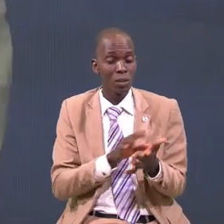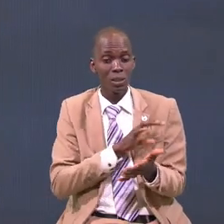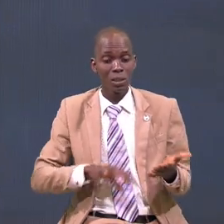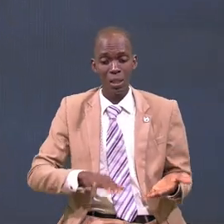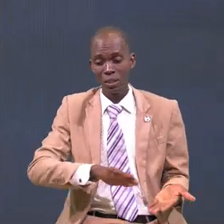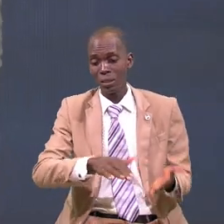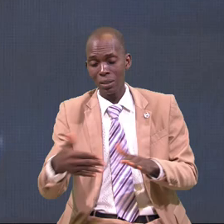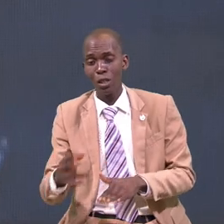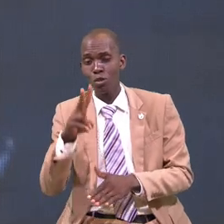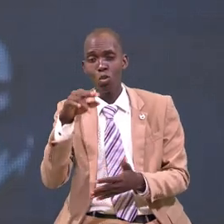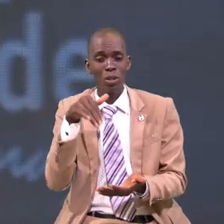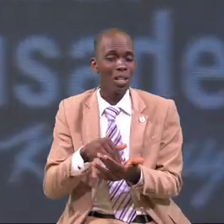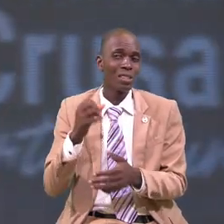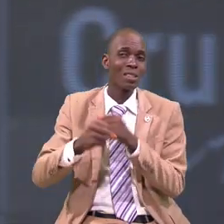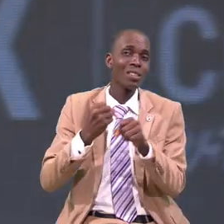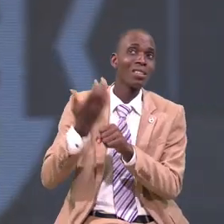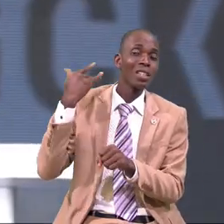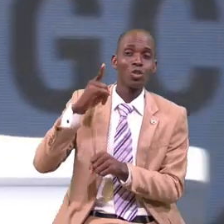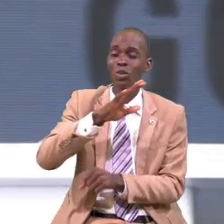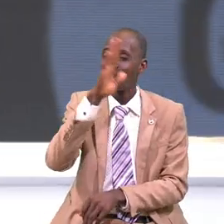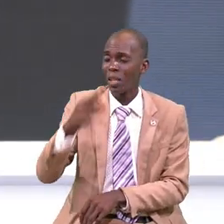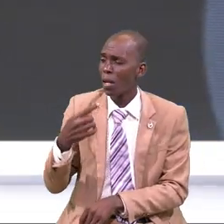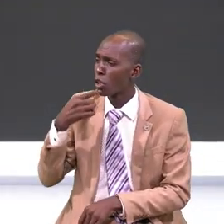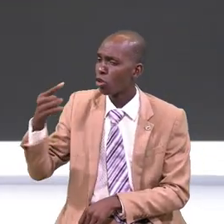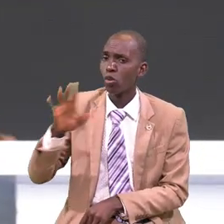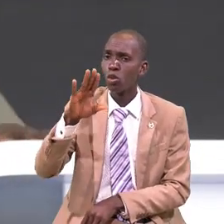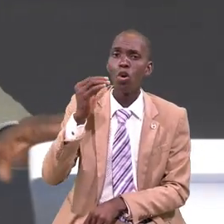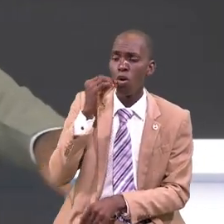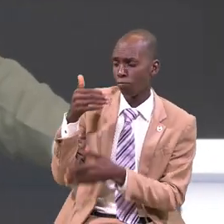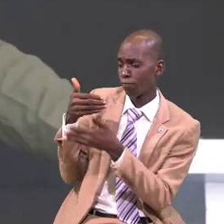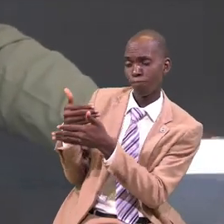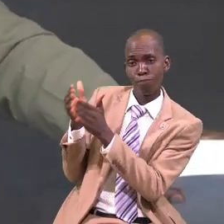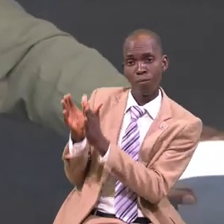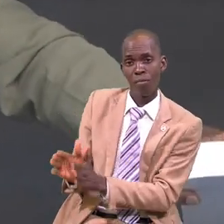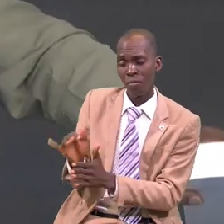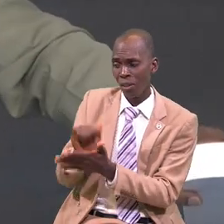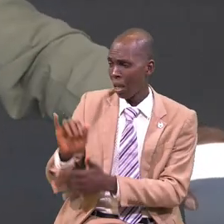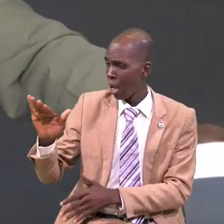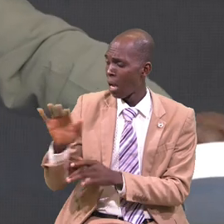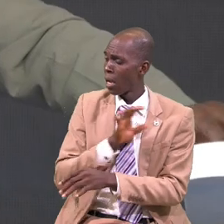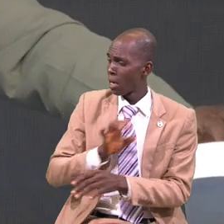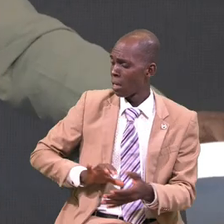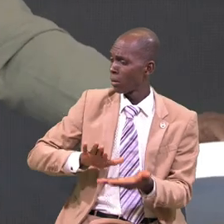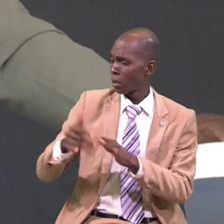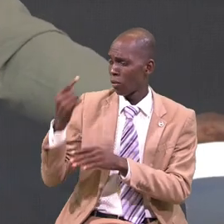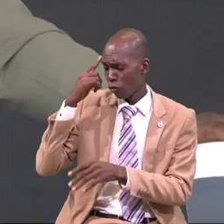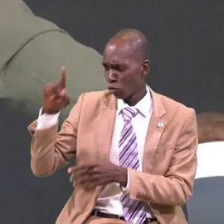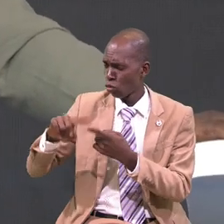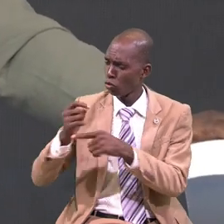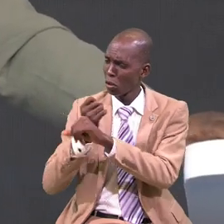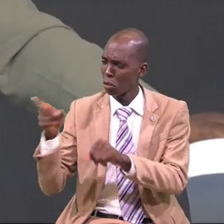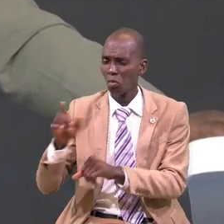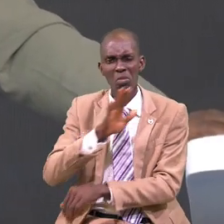neighbor, you didn't tell your next door neighbor that Christ died for them to save them.